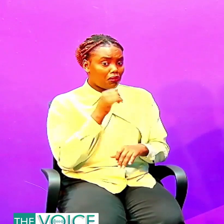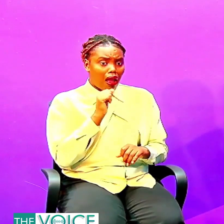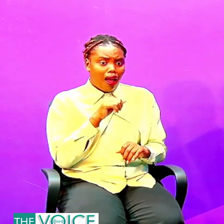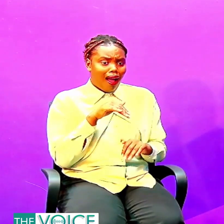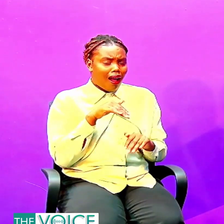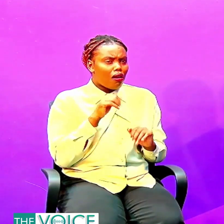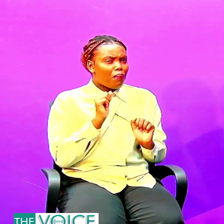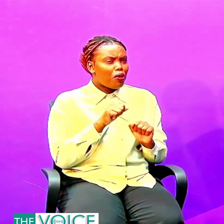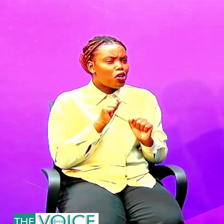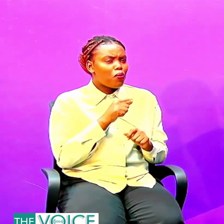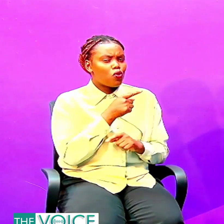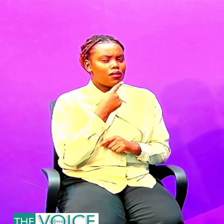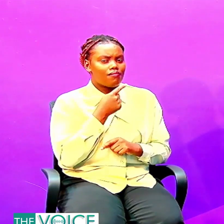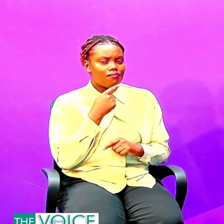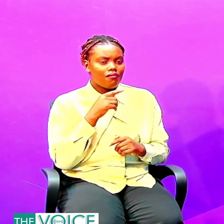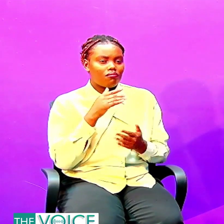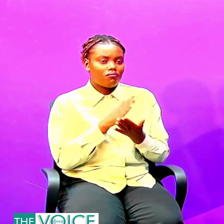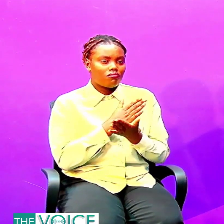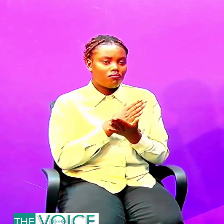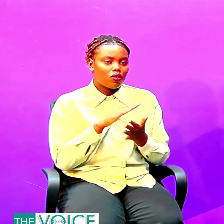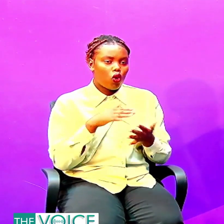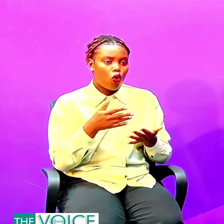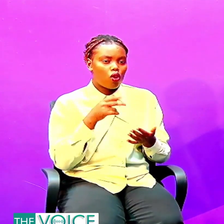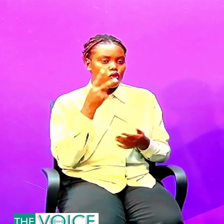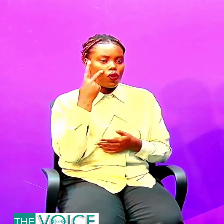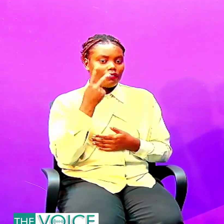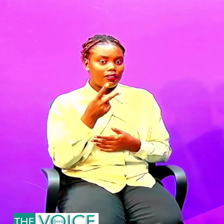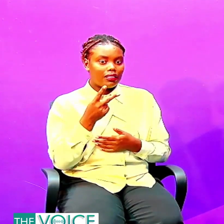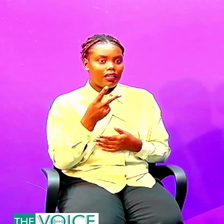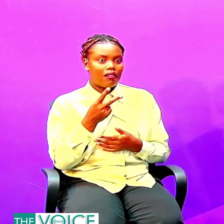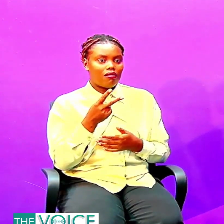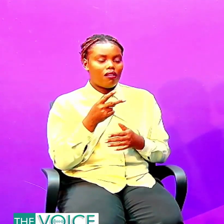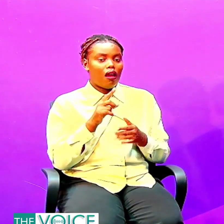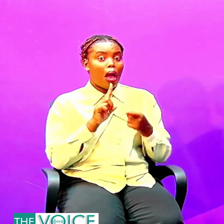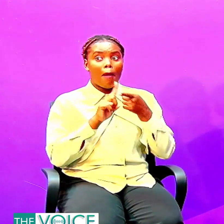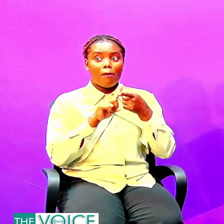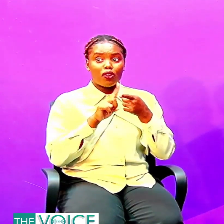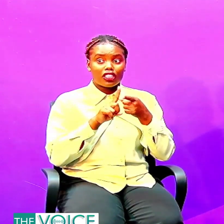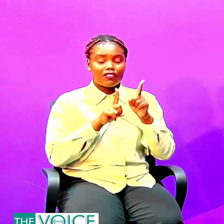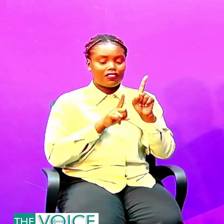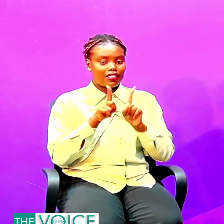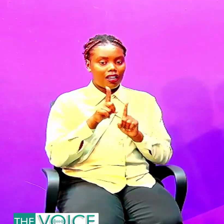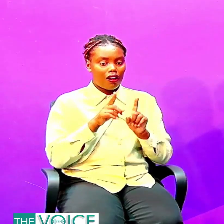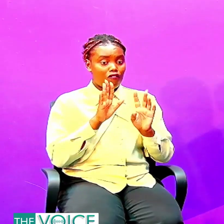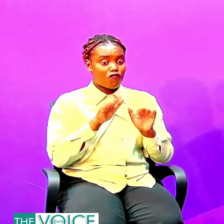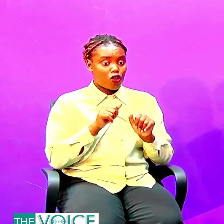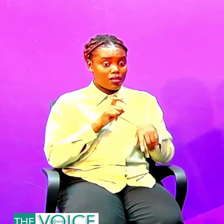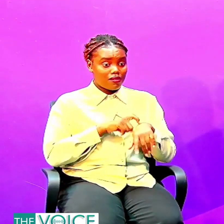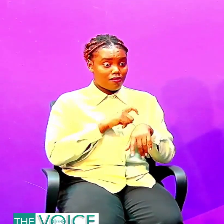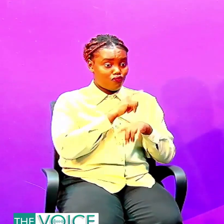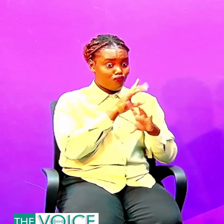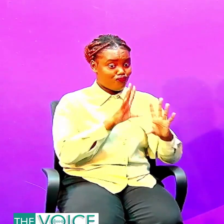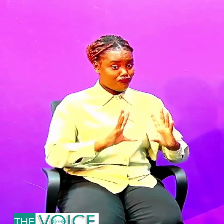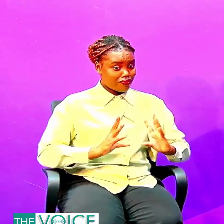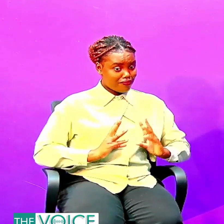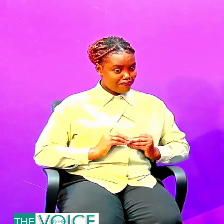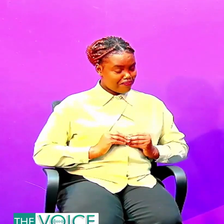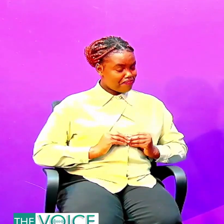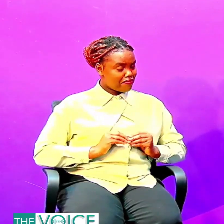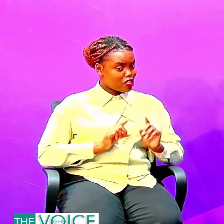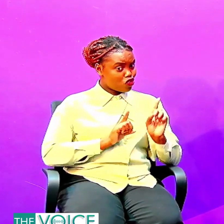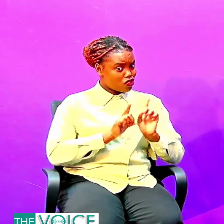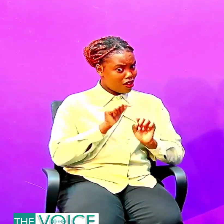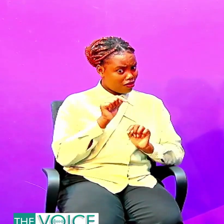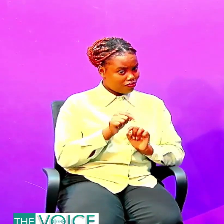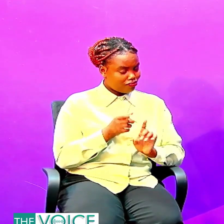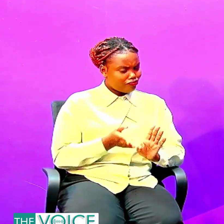well. And I wanted to just find out, would you share if you've seen any positive